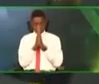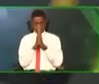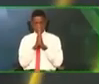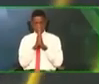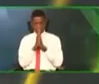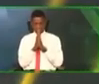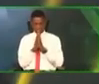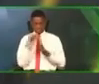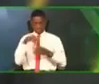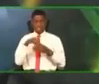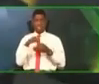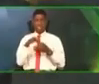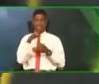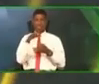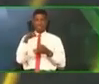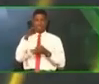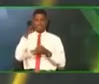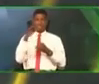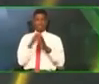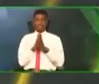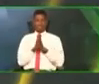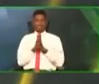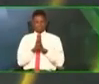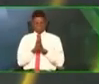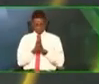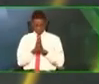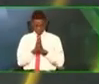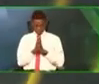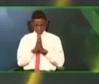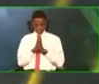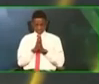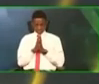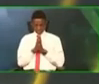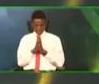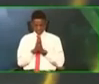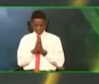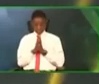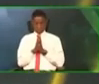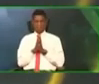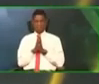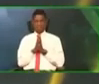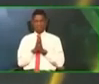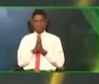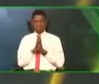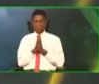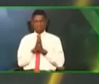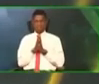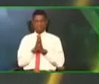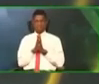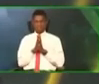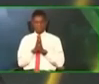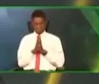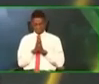rising in the spirit, following from across the nations of the earth. Light is coming for you now. Sabrateke